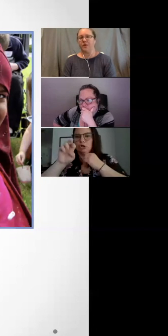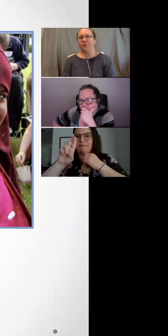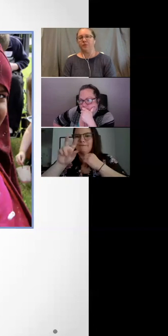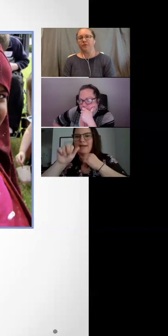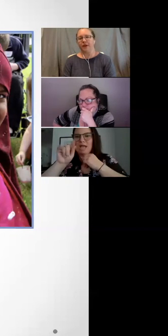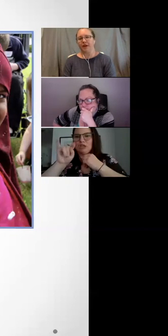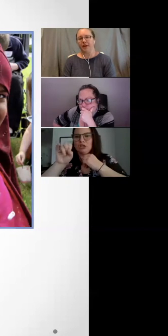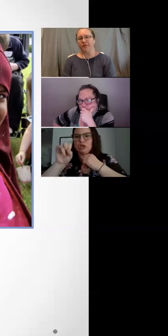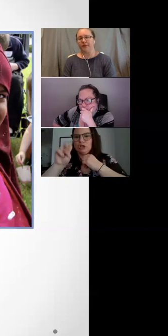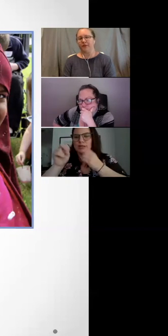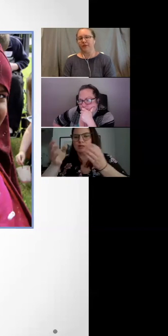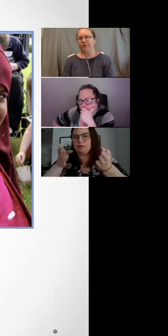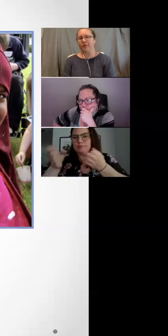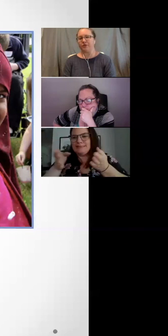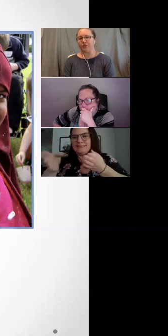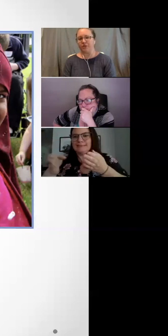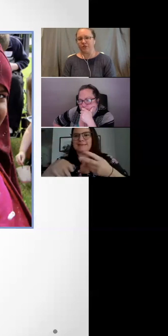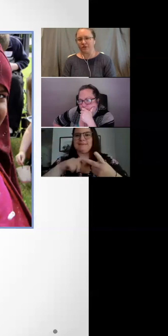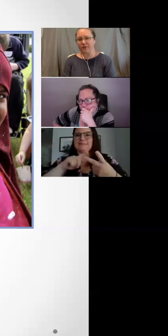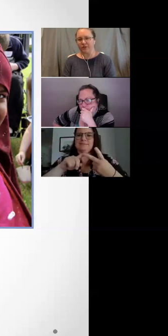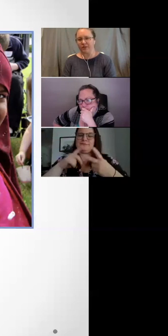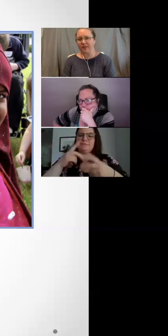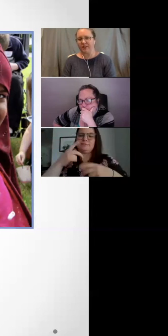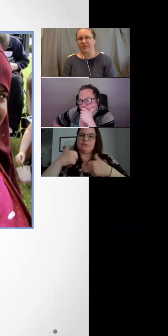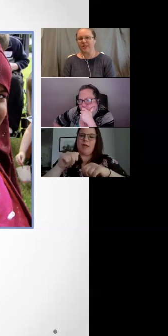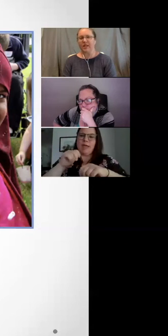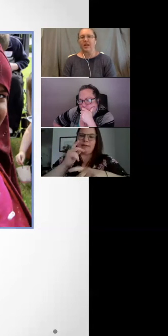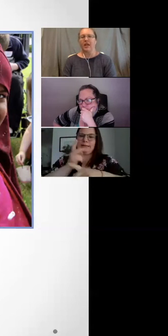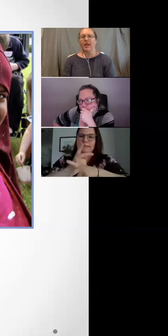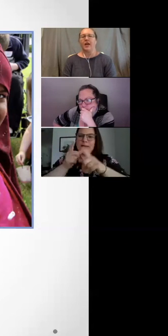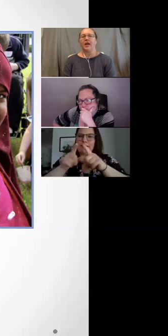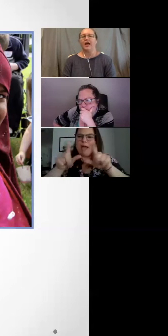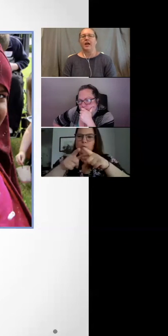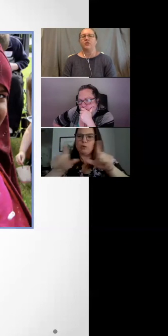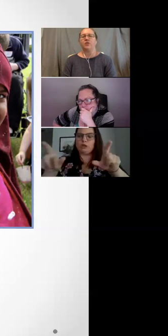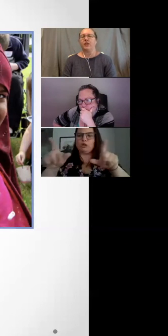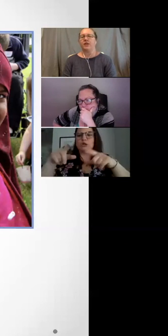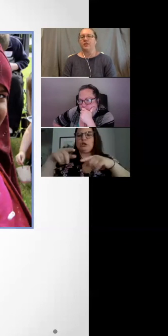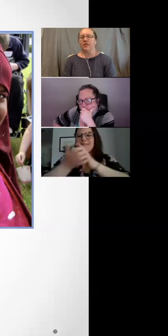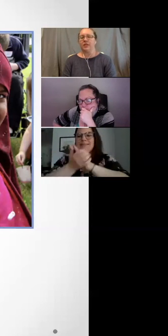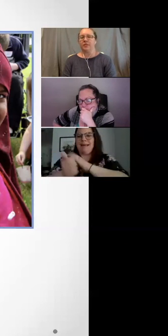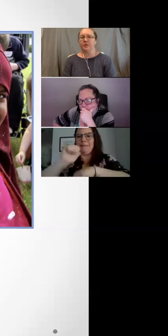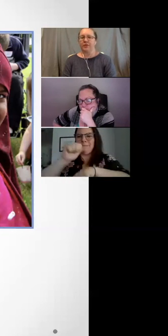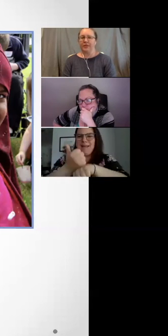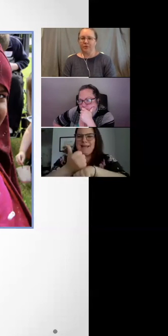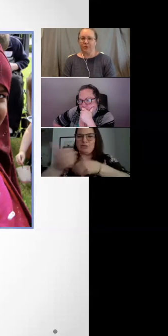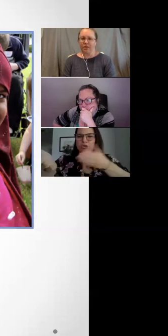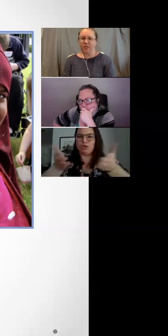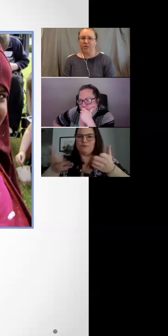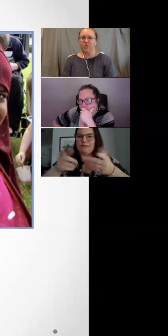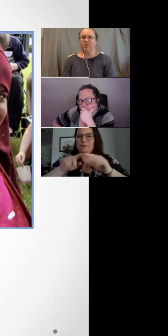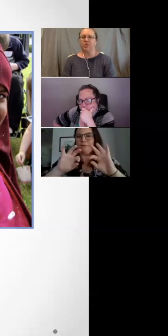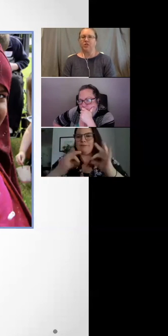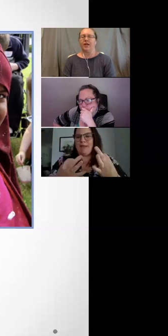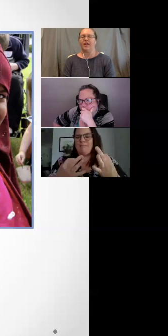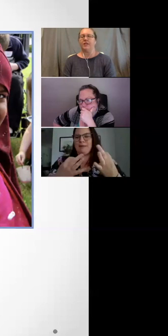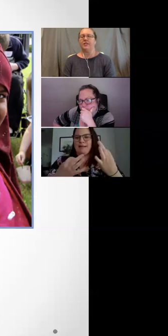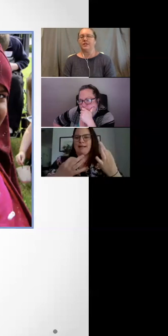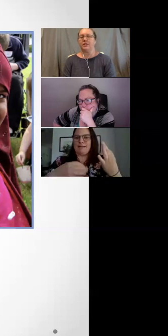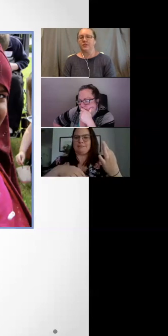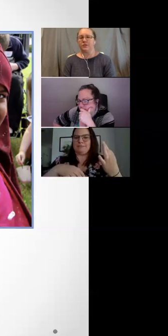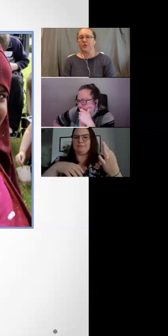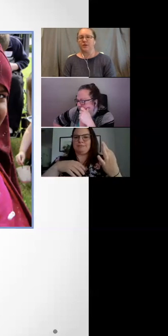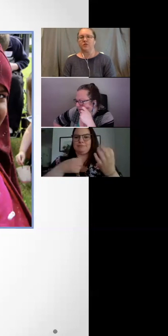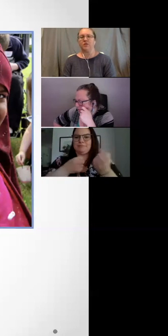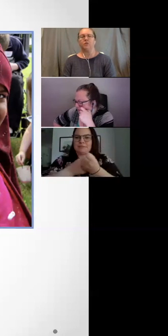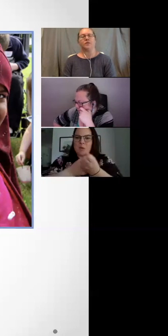We provide family preservation services, trying to keep language and